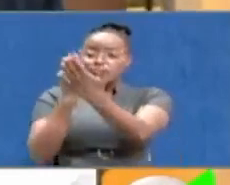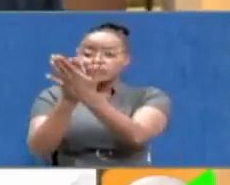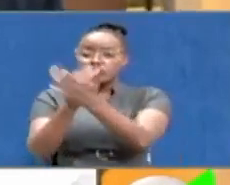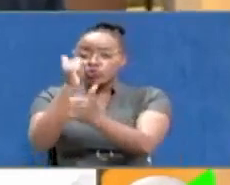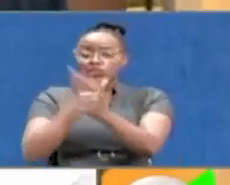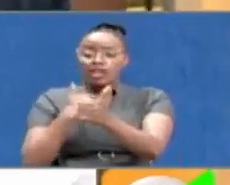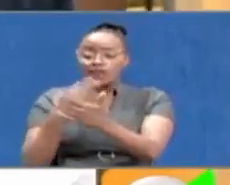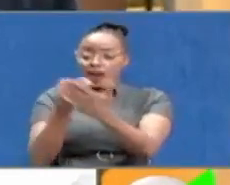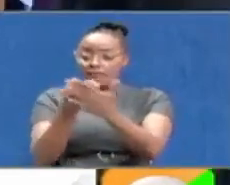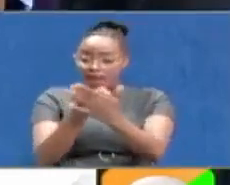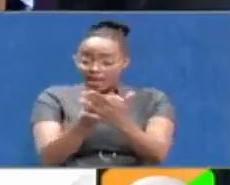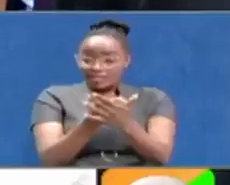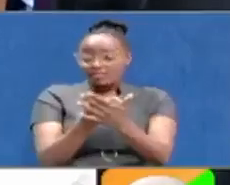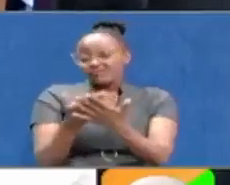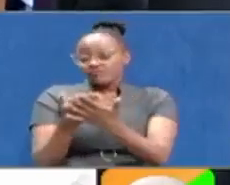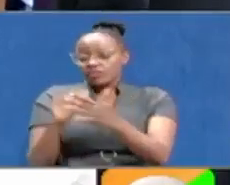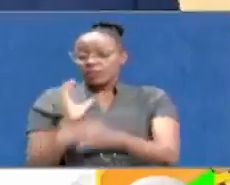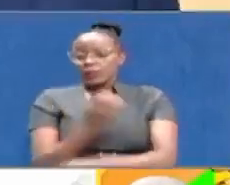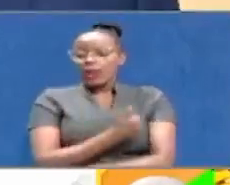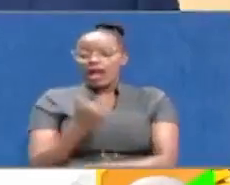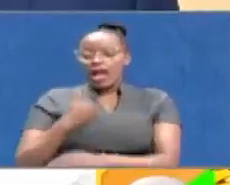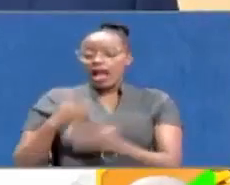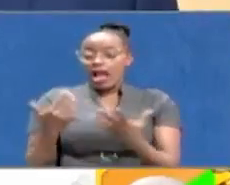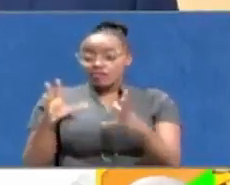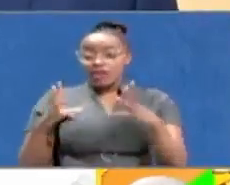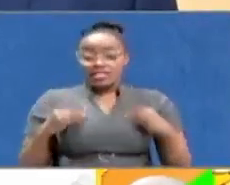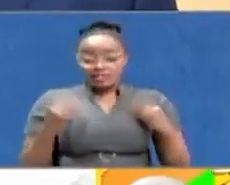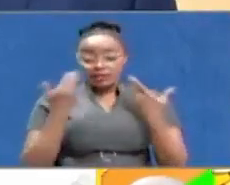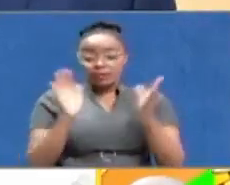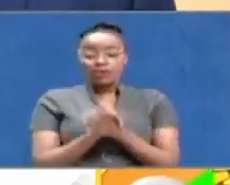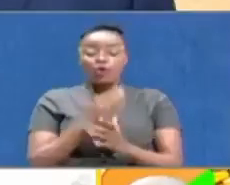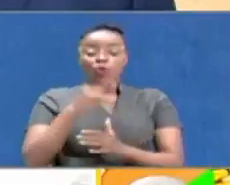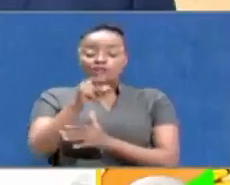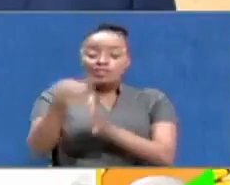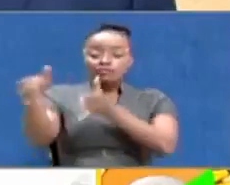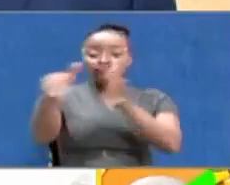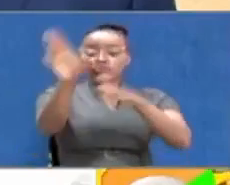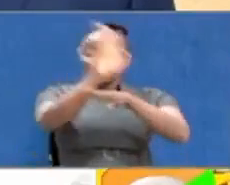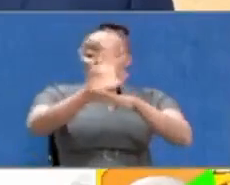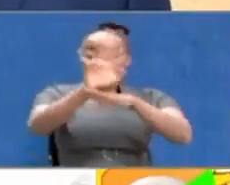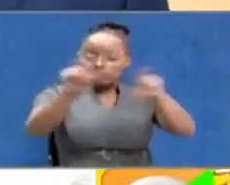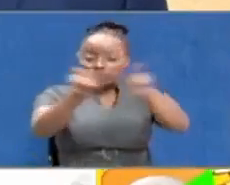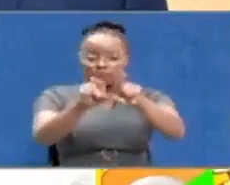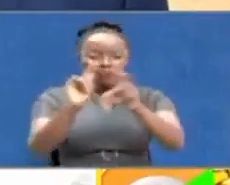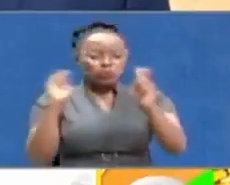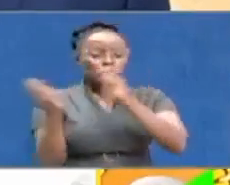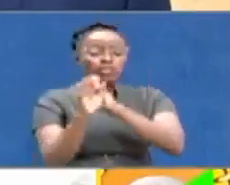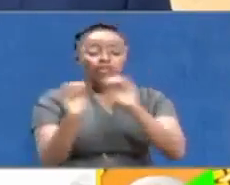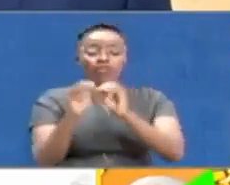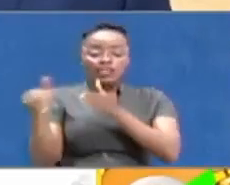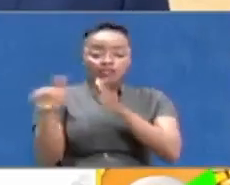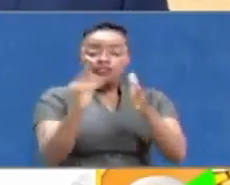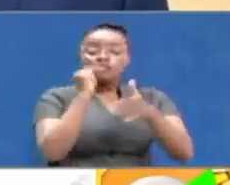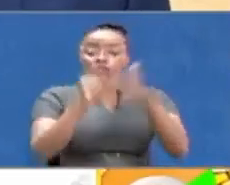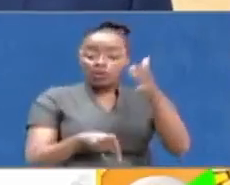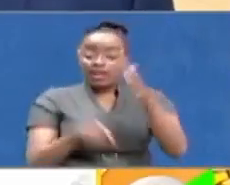uliopendekezwa na kamati ya fedha wakiwafokea wenzao. Sisi tunataka hiyo formula itumike ilivyo, kwa sababu hiyo ndio formula inayosema